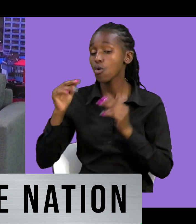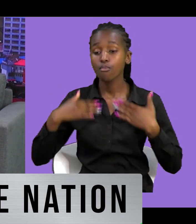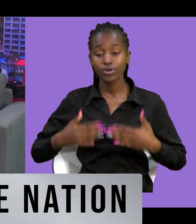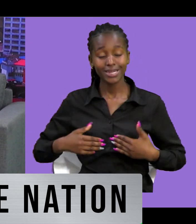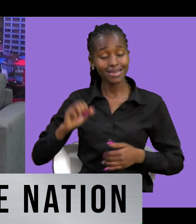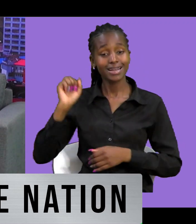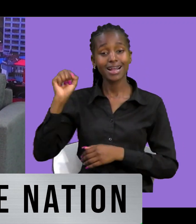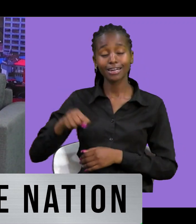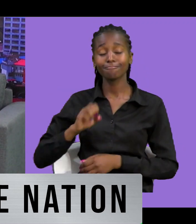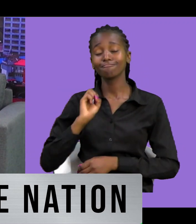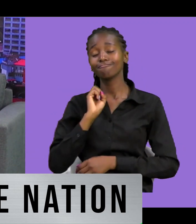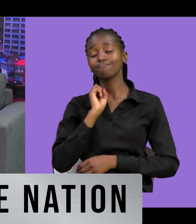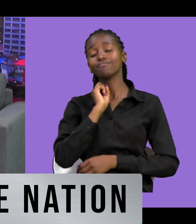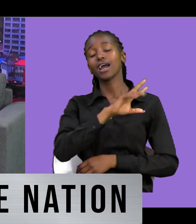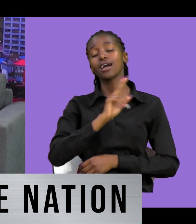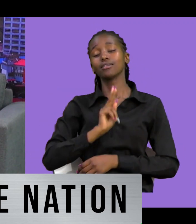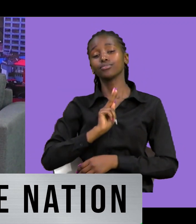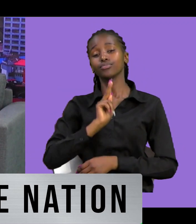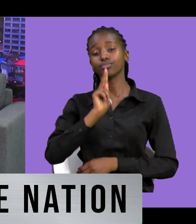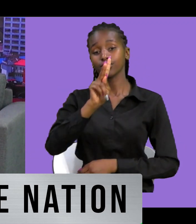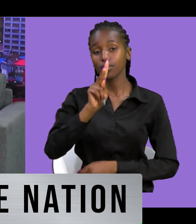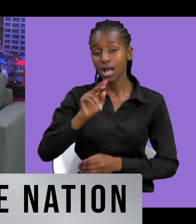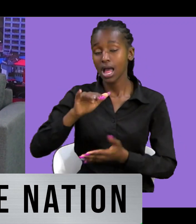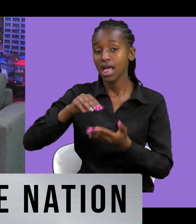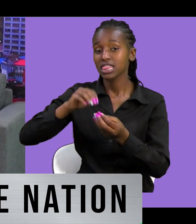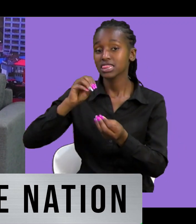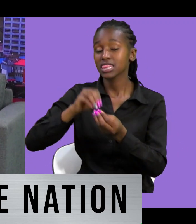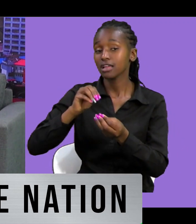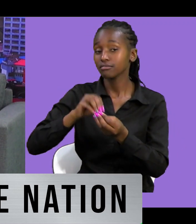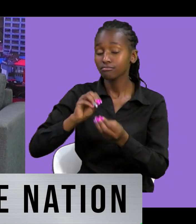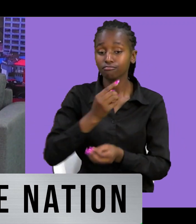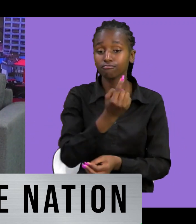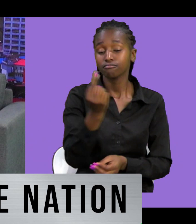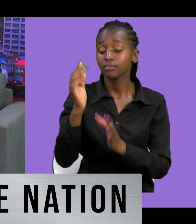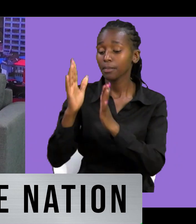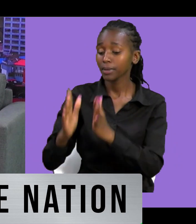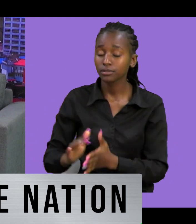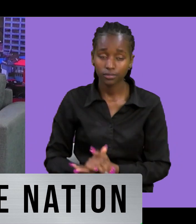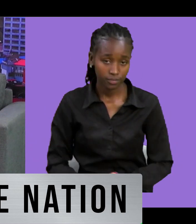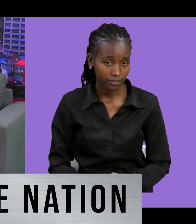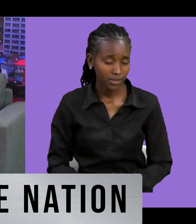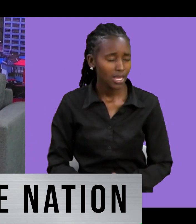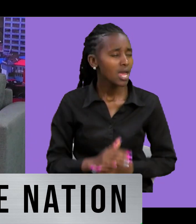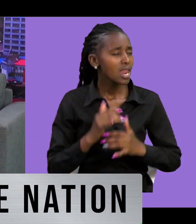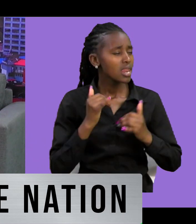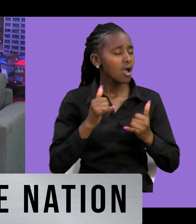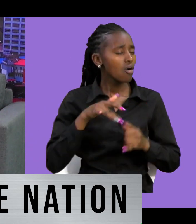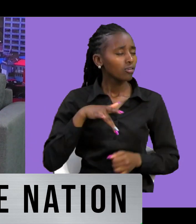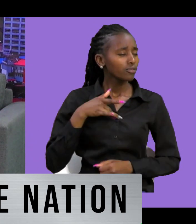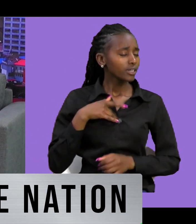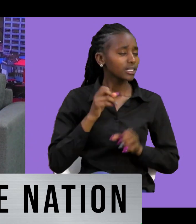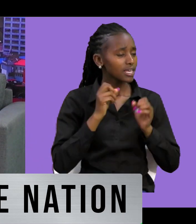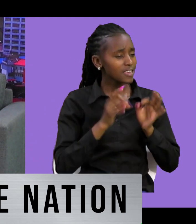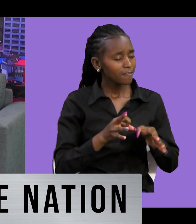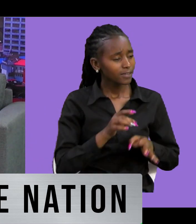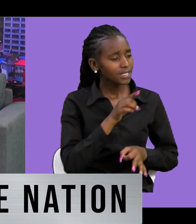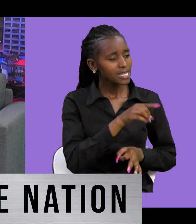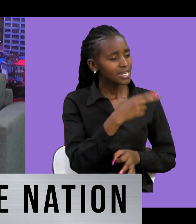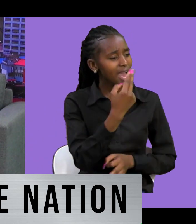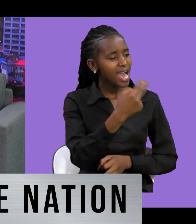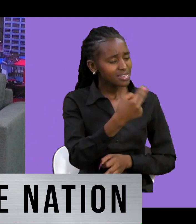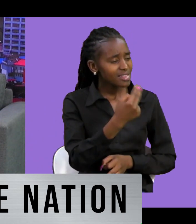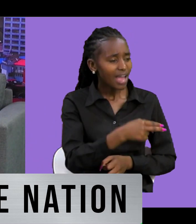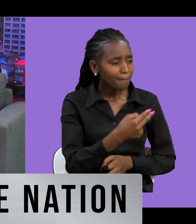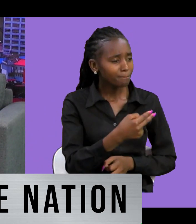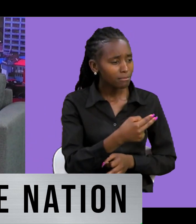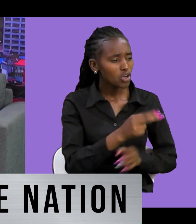louder than you yourself. Do you feel like if this hustler narrative was handled properly, it would